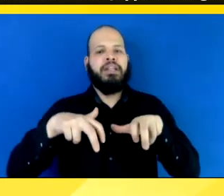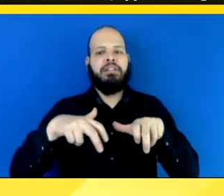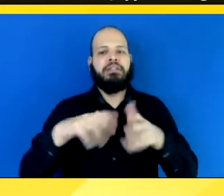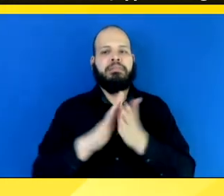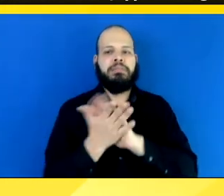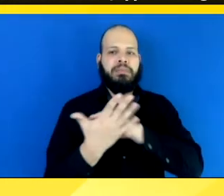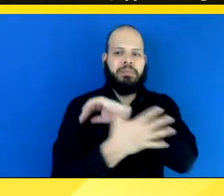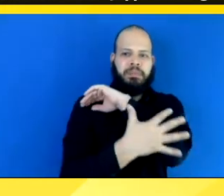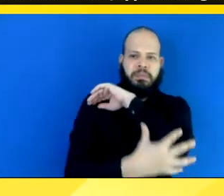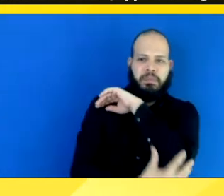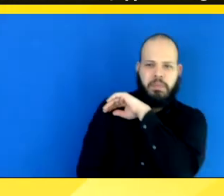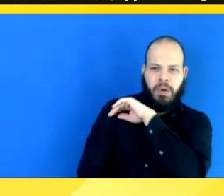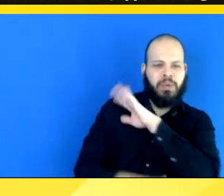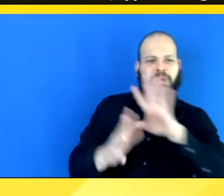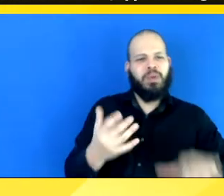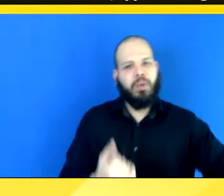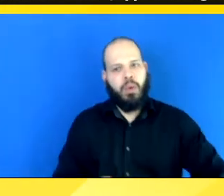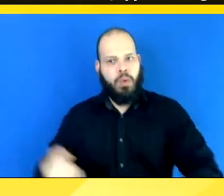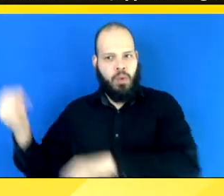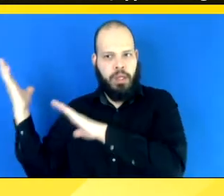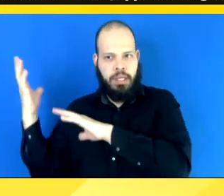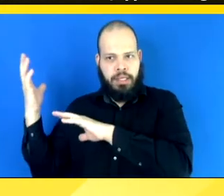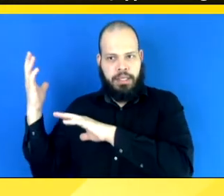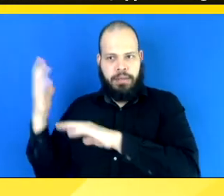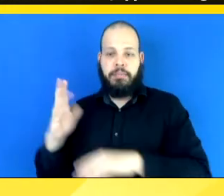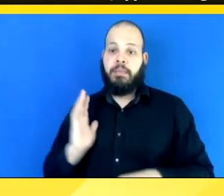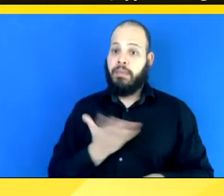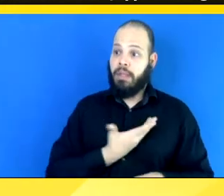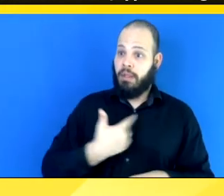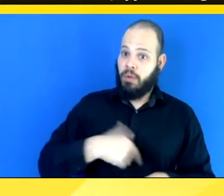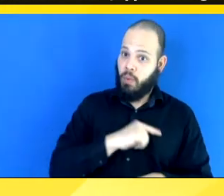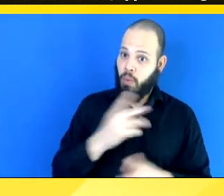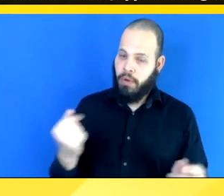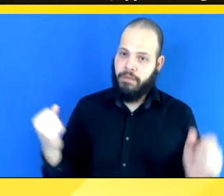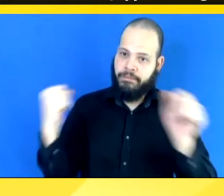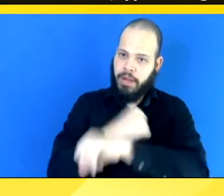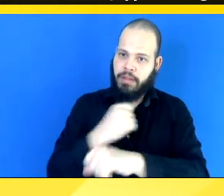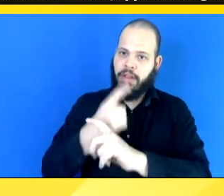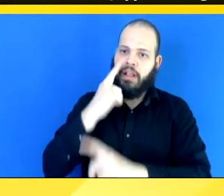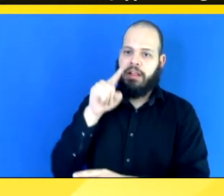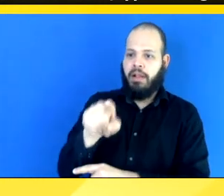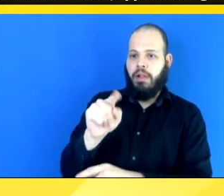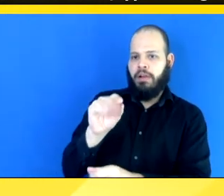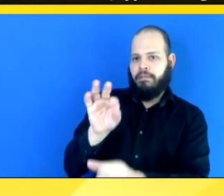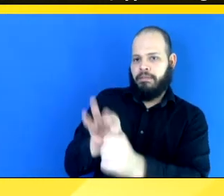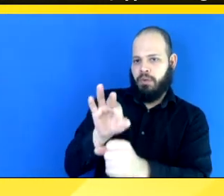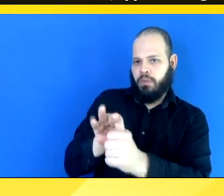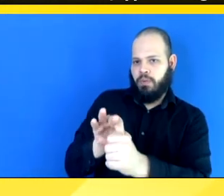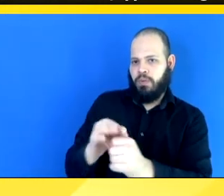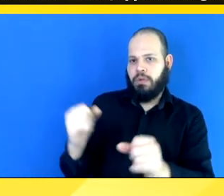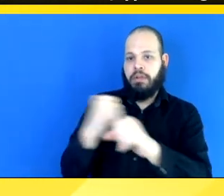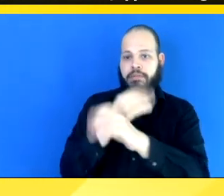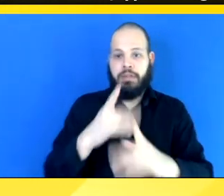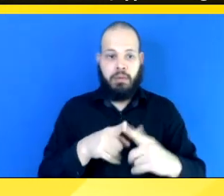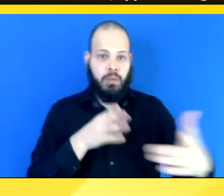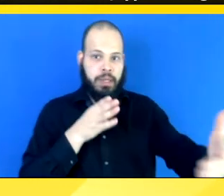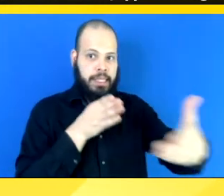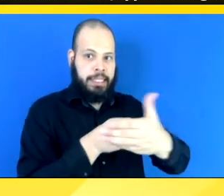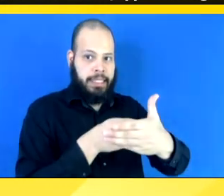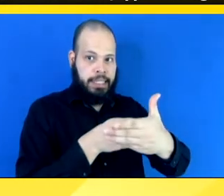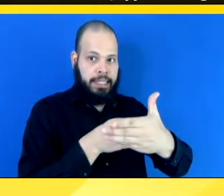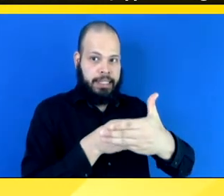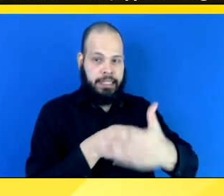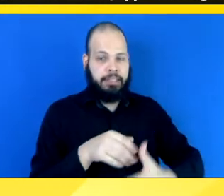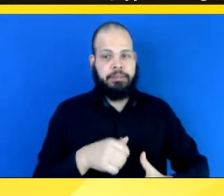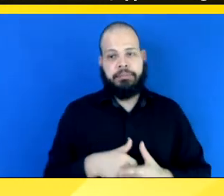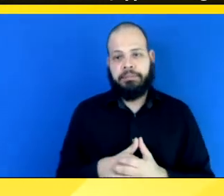and the battle to suppress labor rights has been the tactic used by the Southern white aristocracy